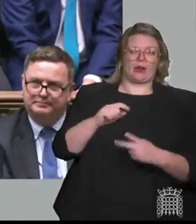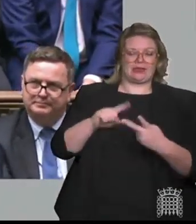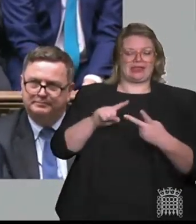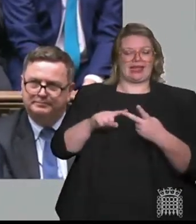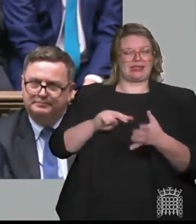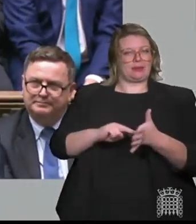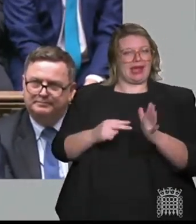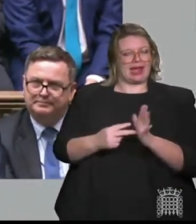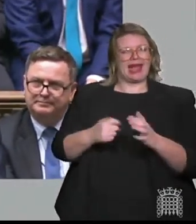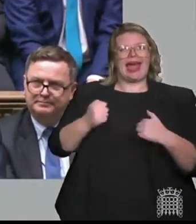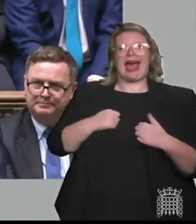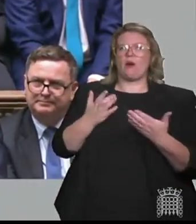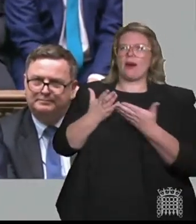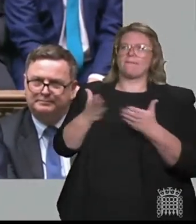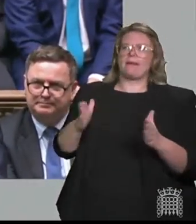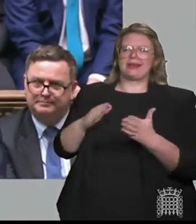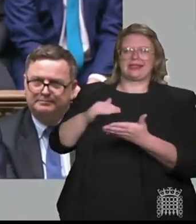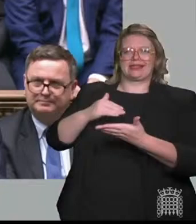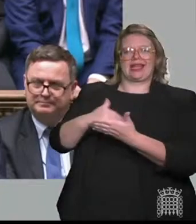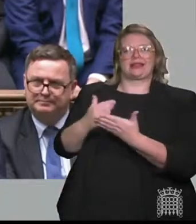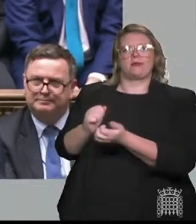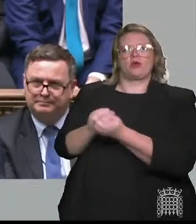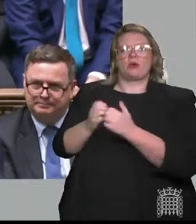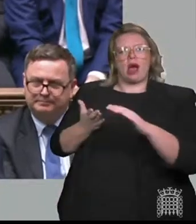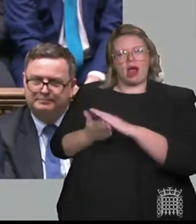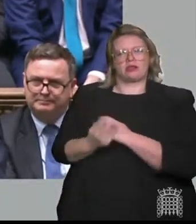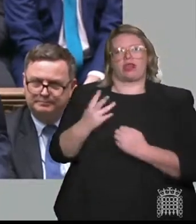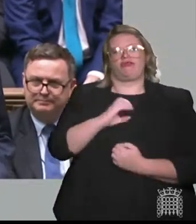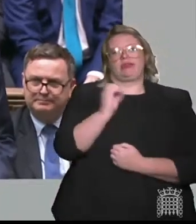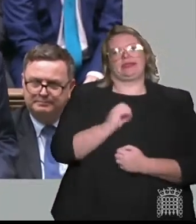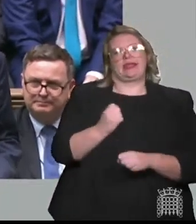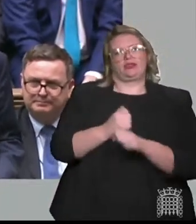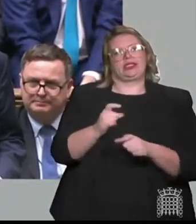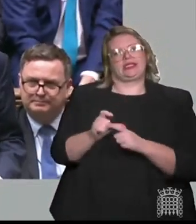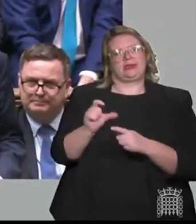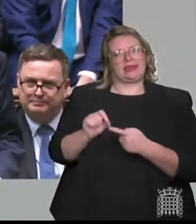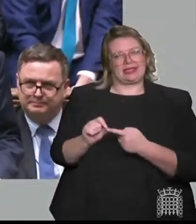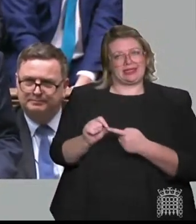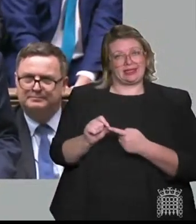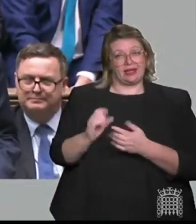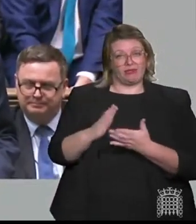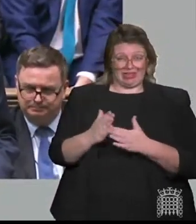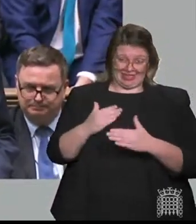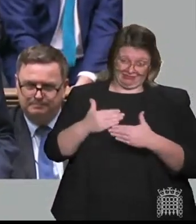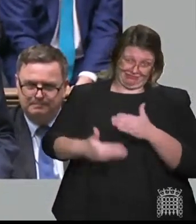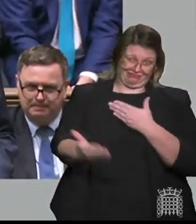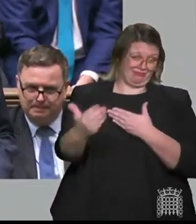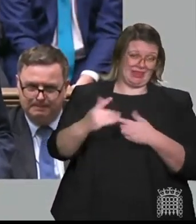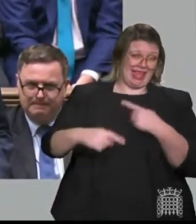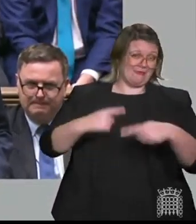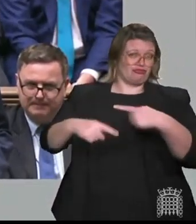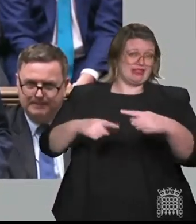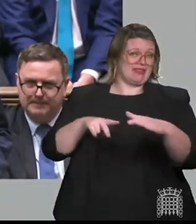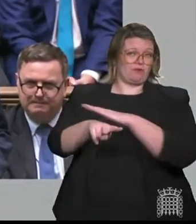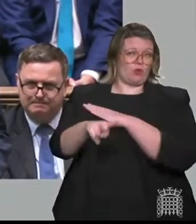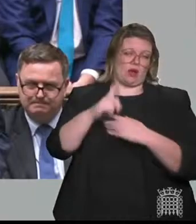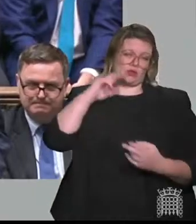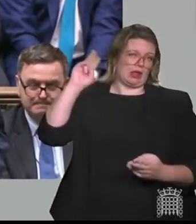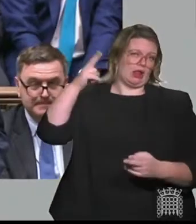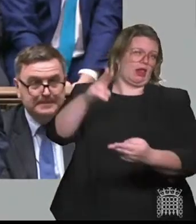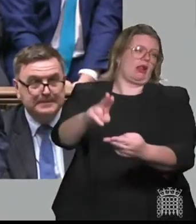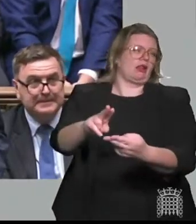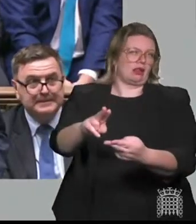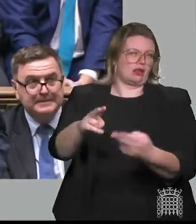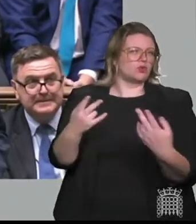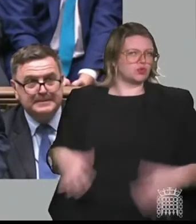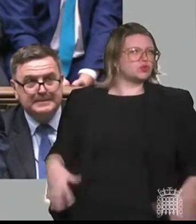borrowing must be below 3% of GDP, not just by the final year, but in almost every year of the forecast. Some of